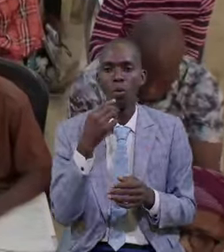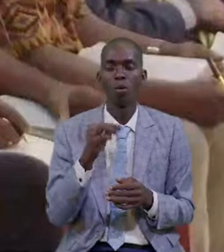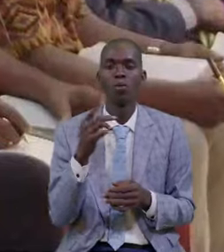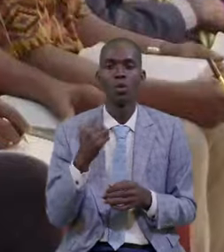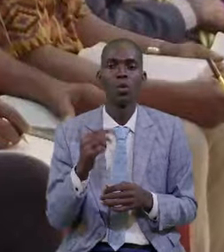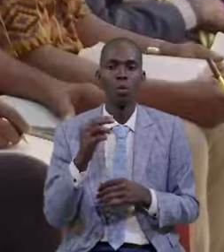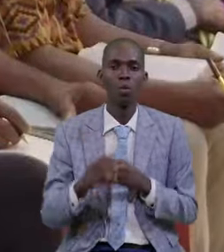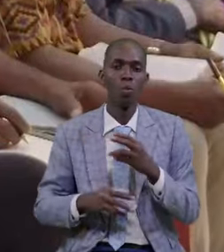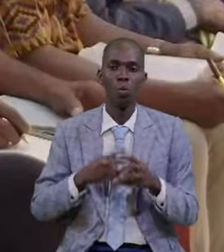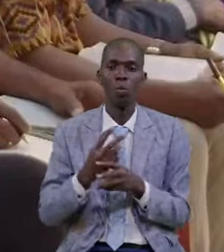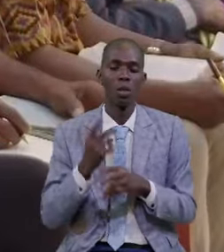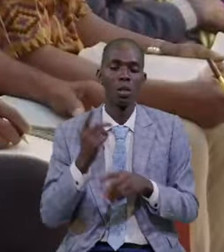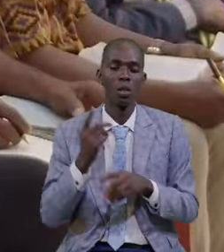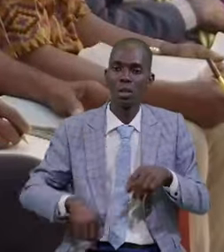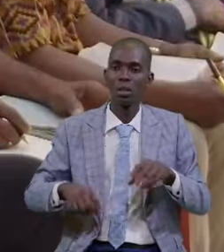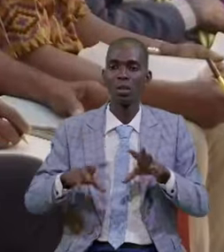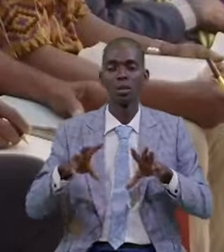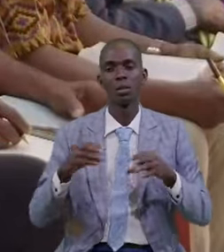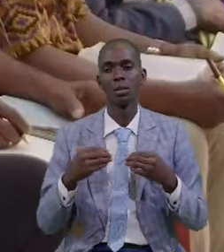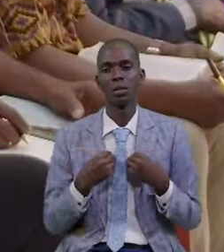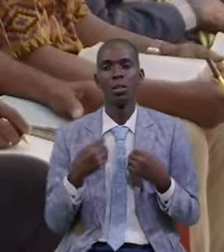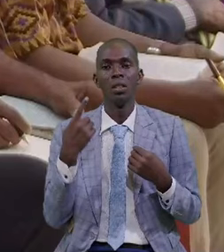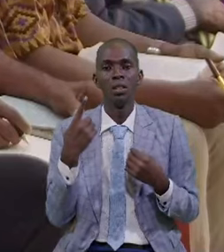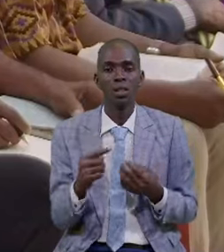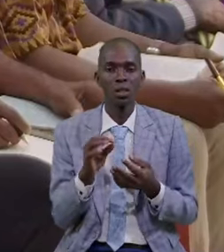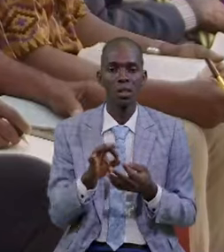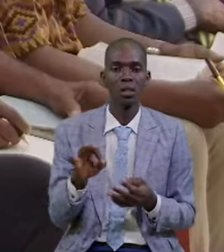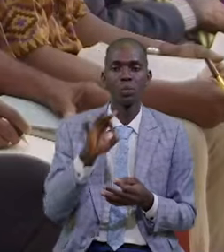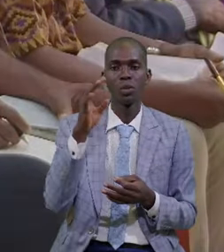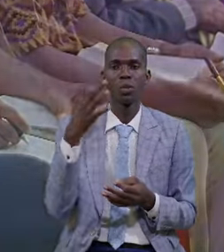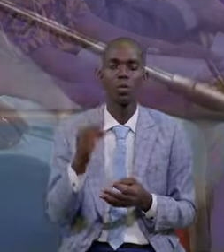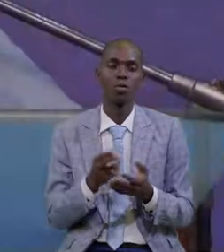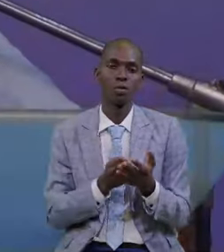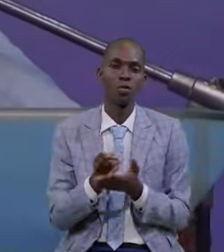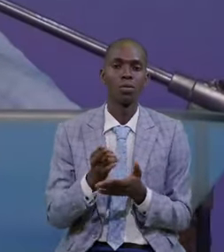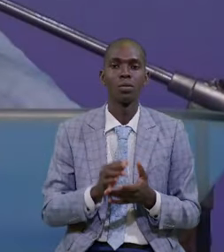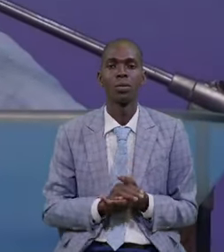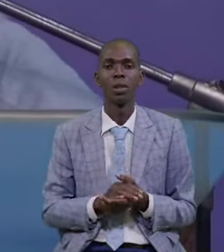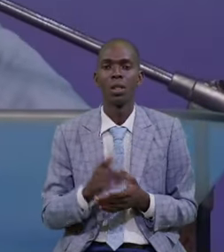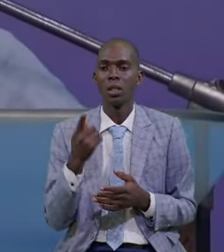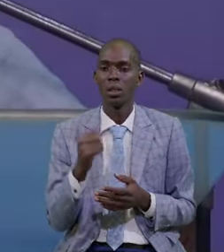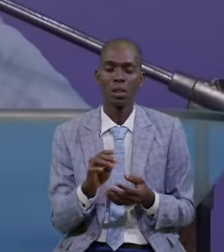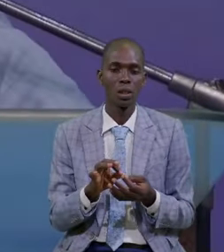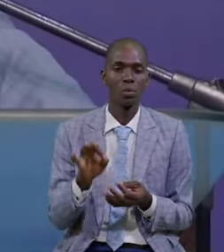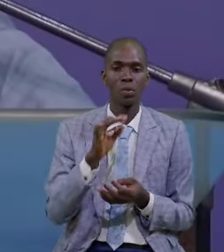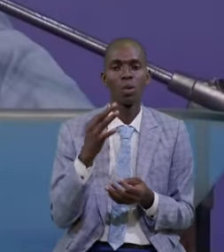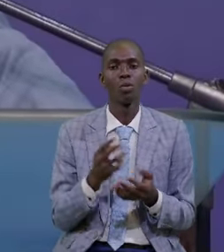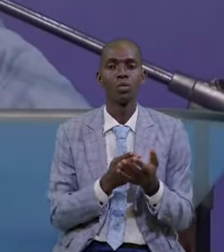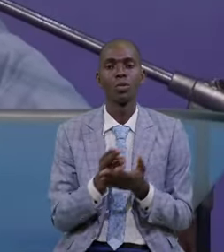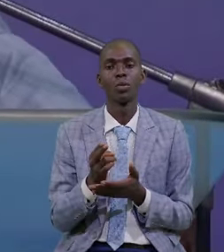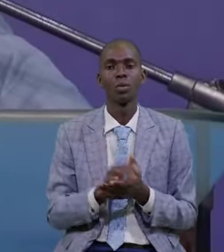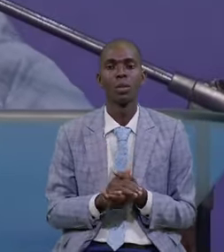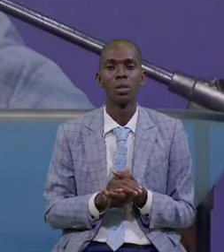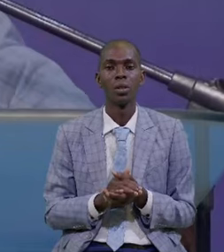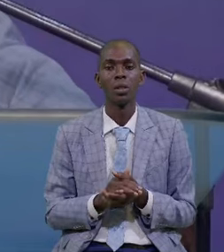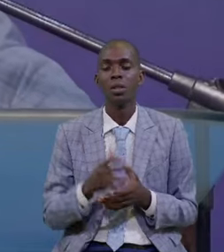cannot receive. The Spirit of truth. The Spirit of truth. The society,